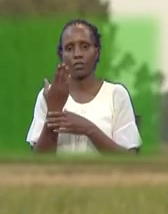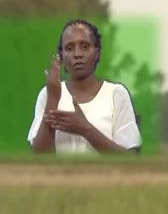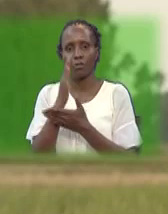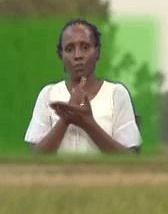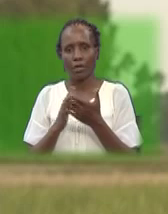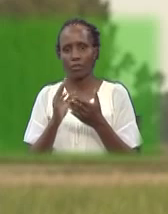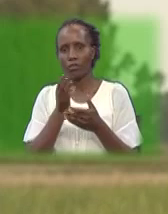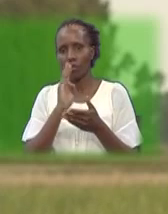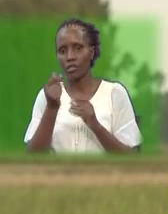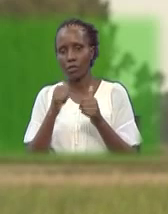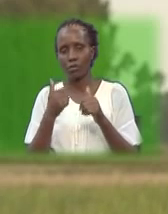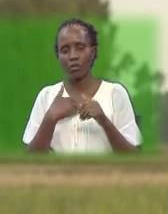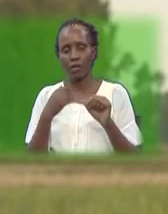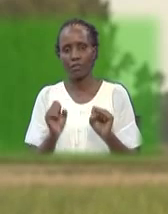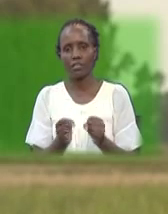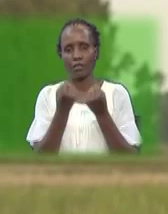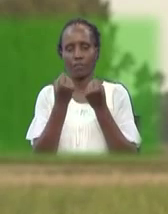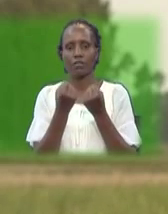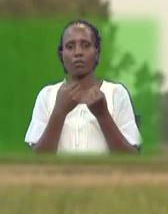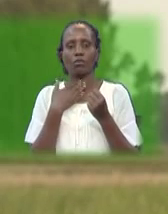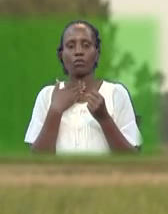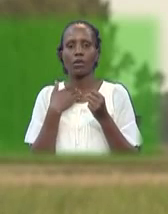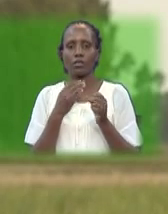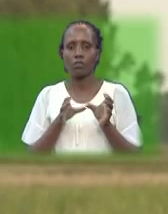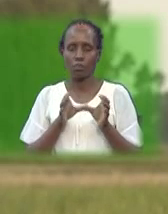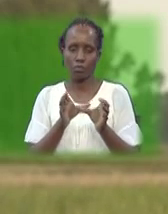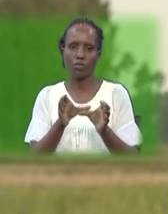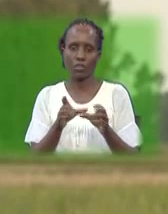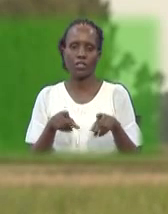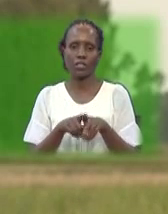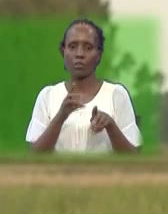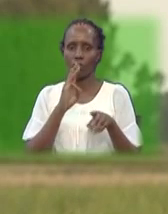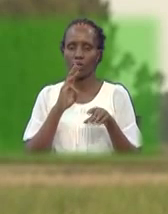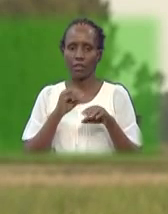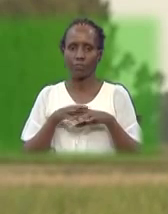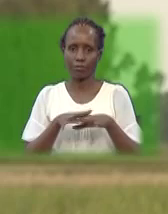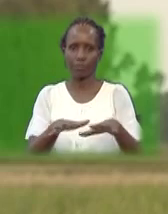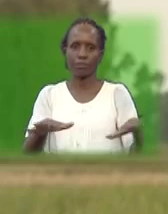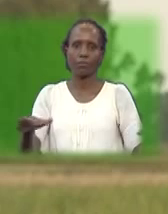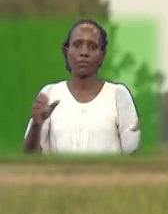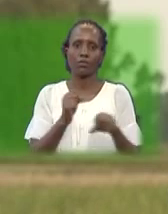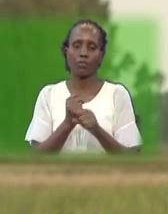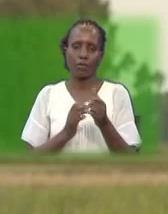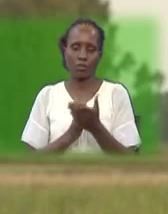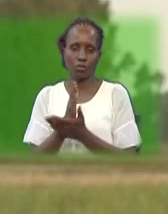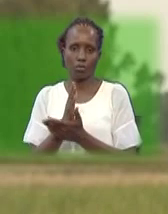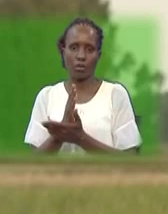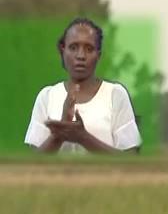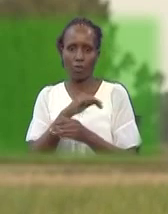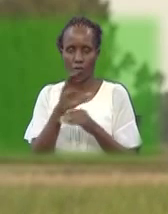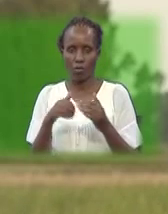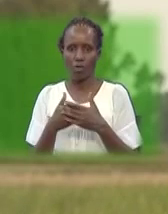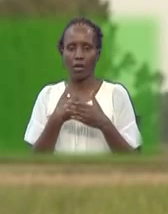water that we have saved is the ones now that we want to push down downstream to the outgrower areas and ensure that they also